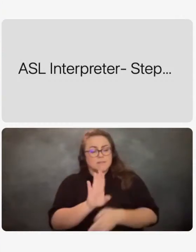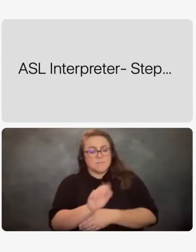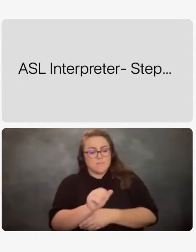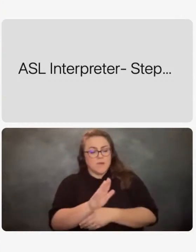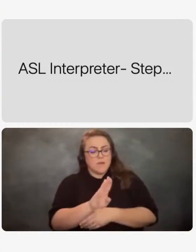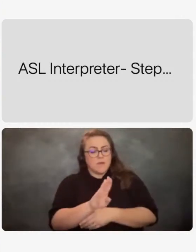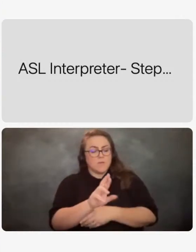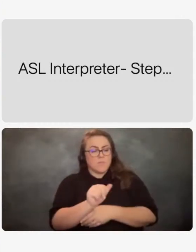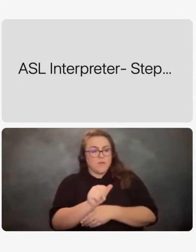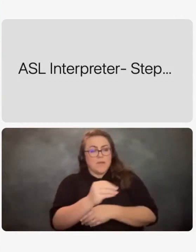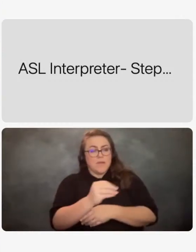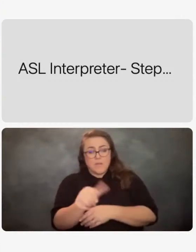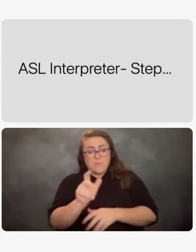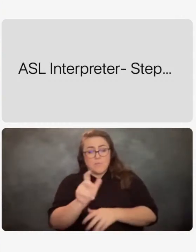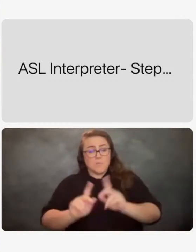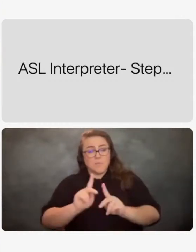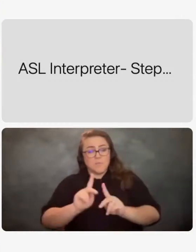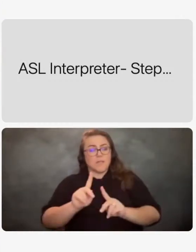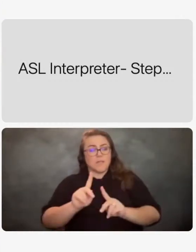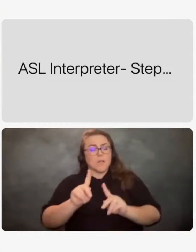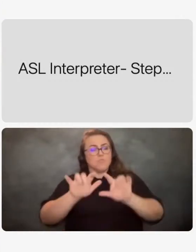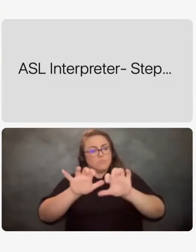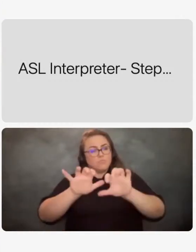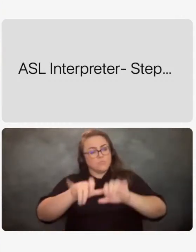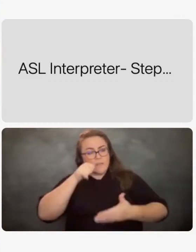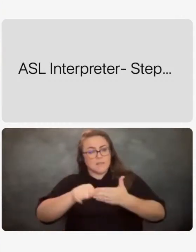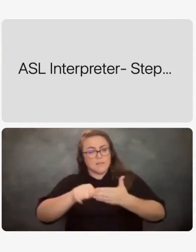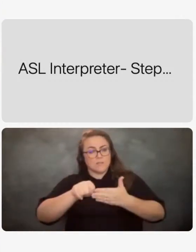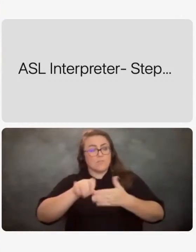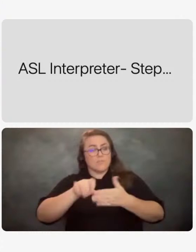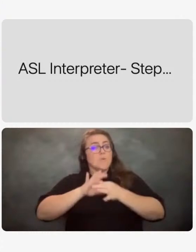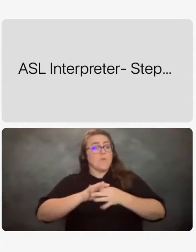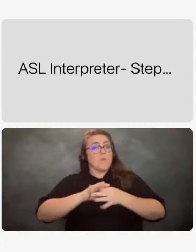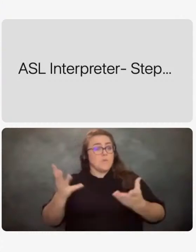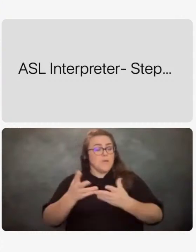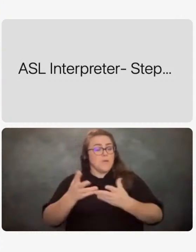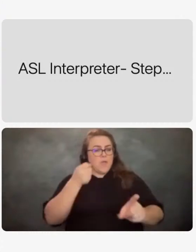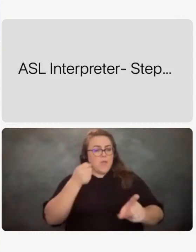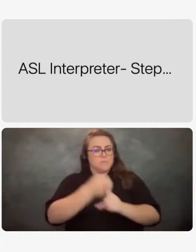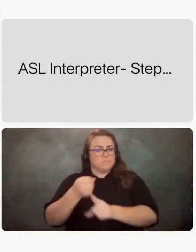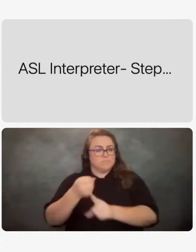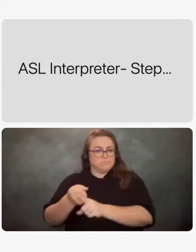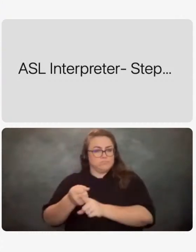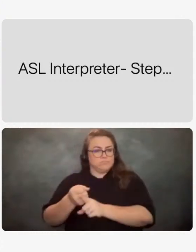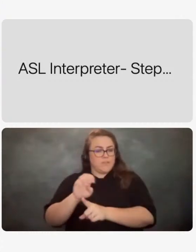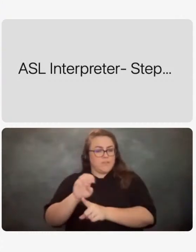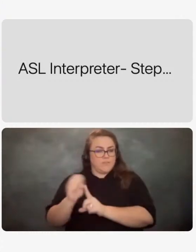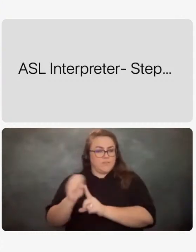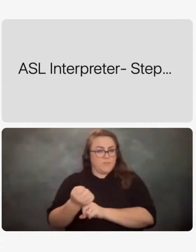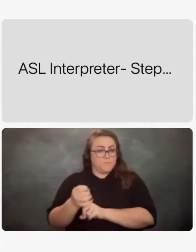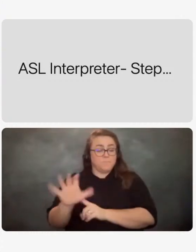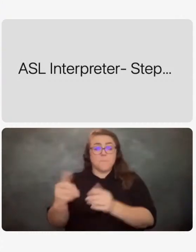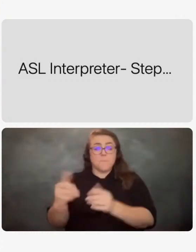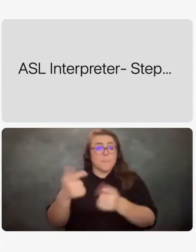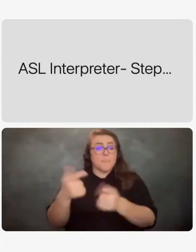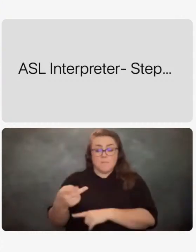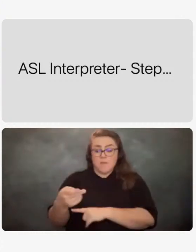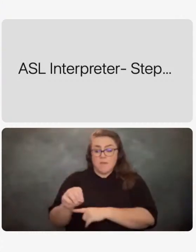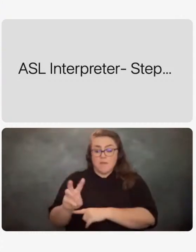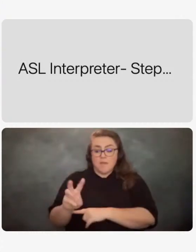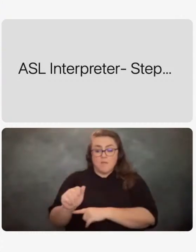going to find. And the Howard Group recognized those impacts and